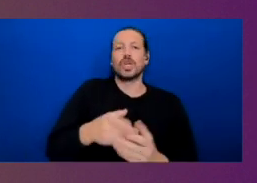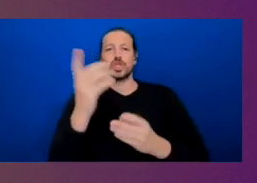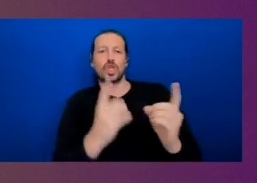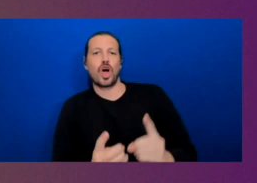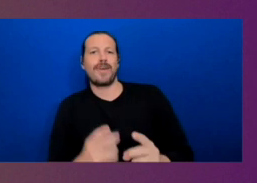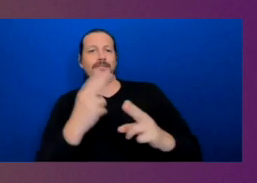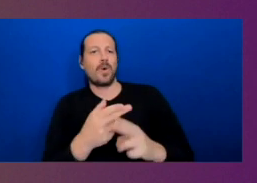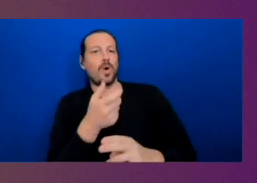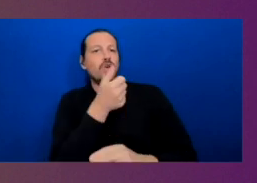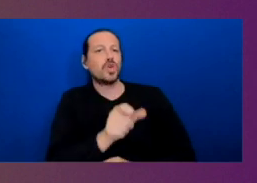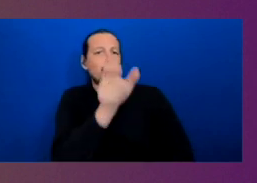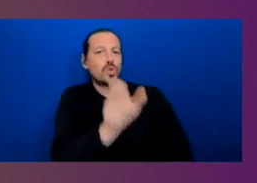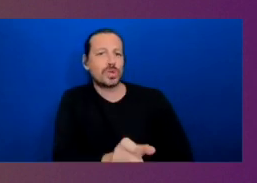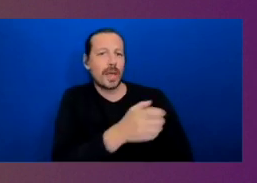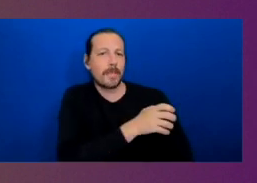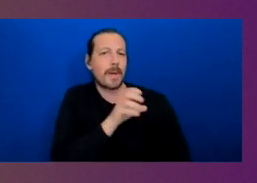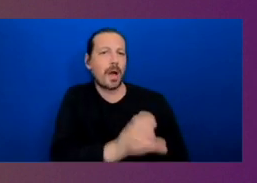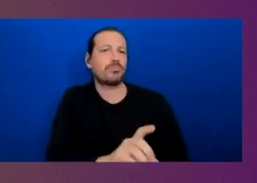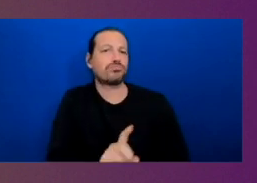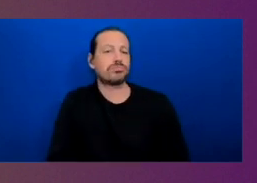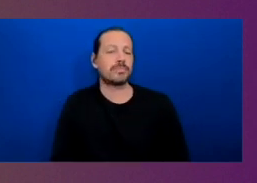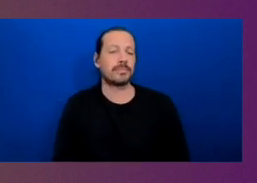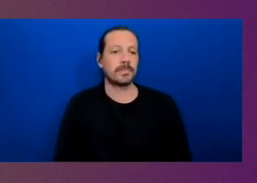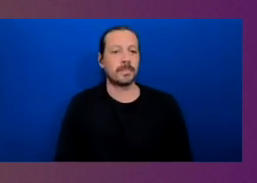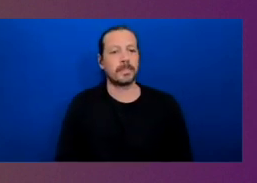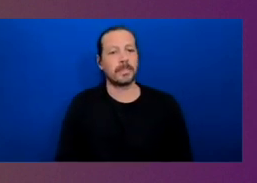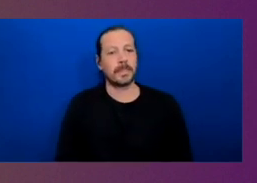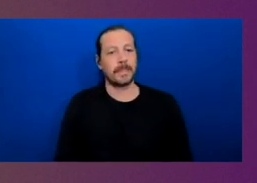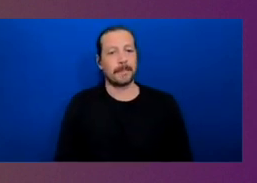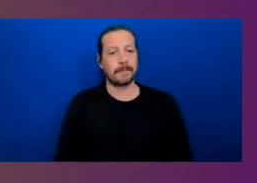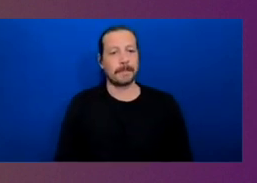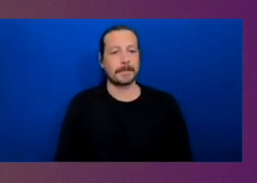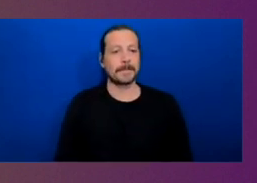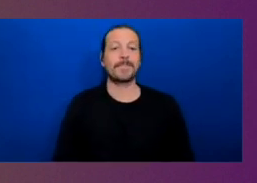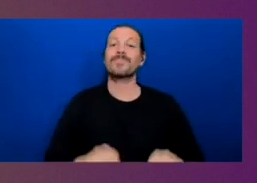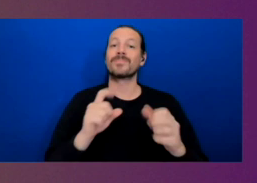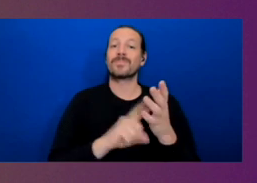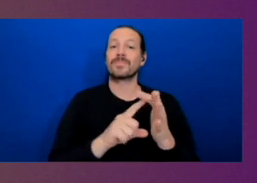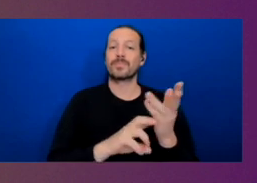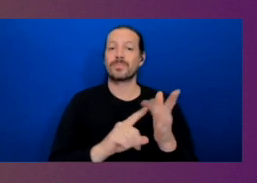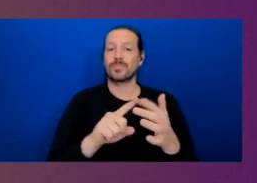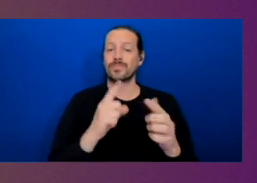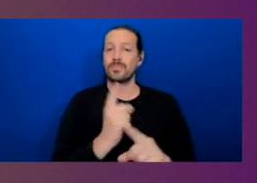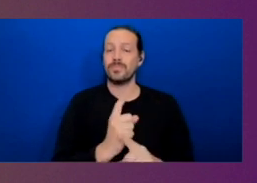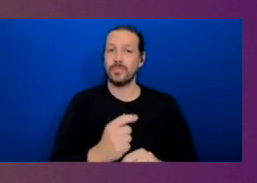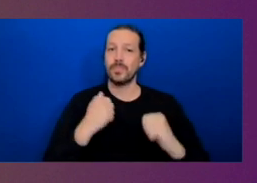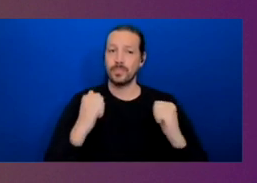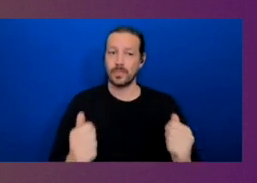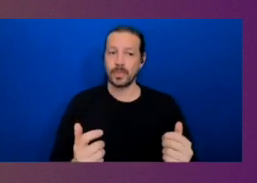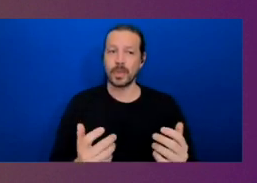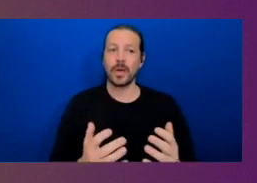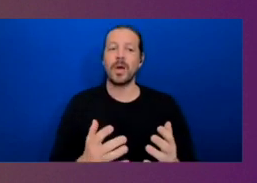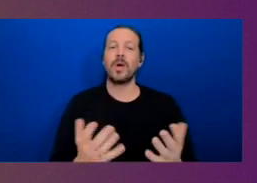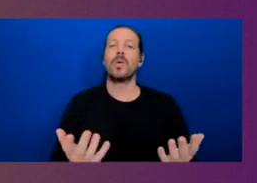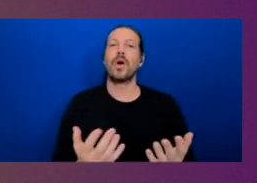empowerment is, please? Sure, thanks, Pete. So for me, personally, it has two